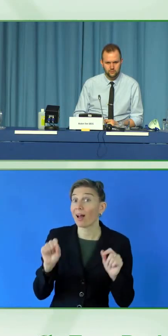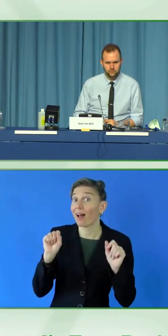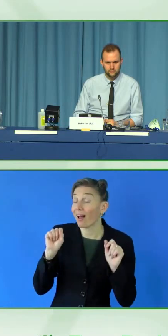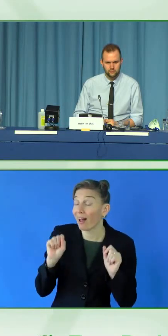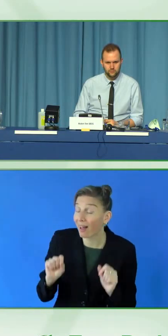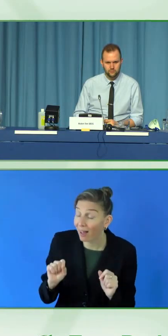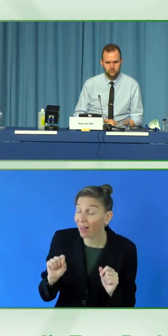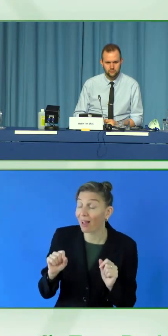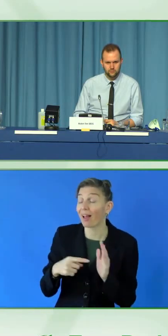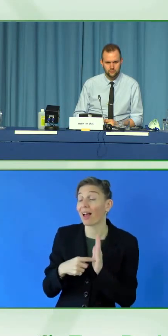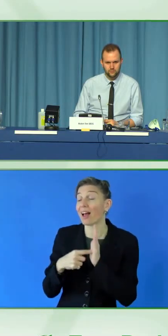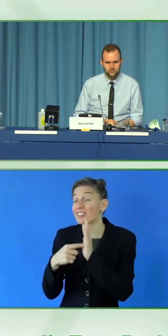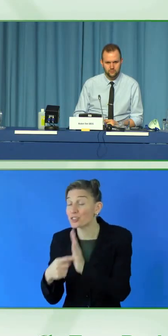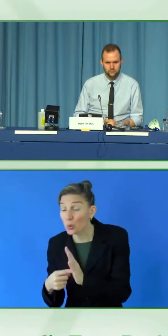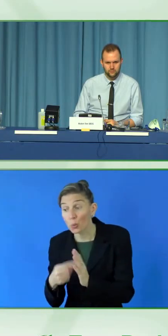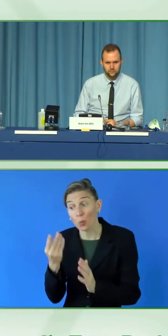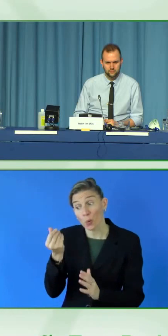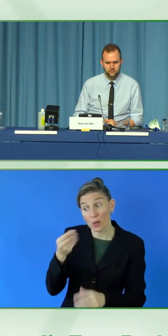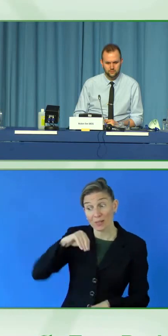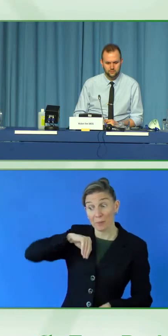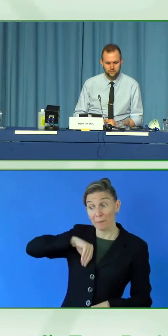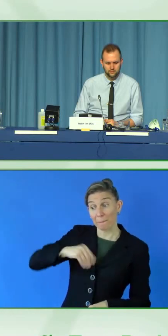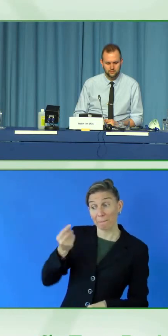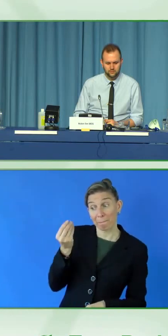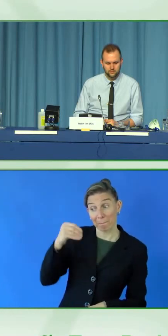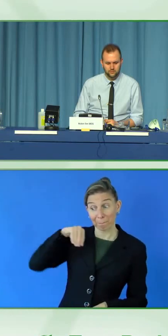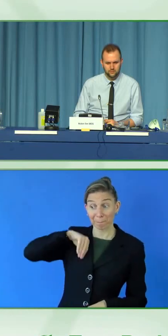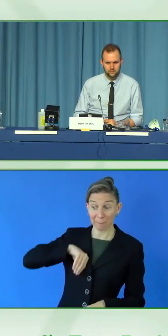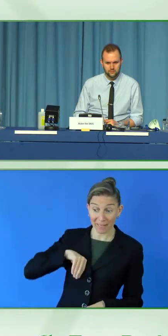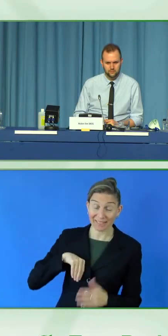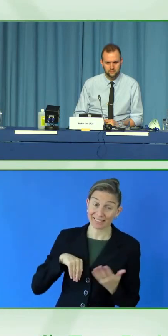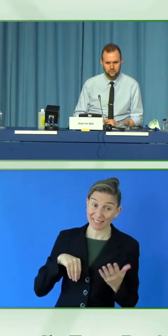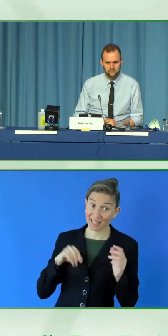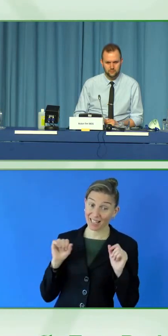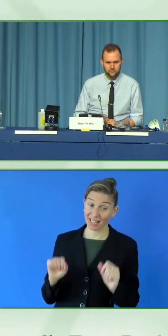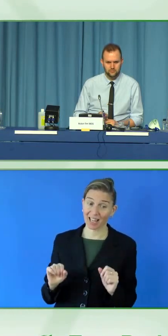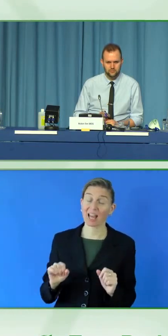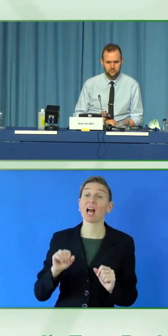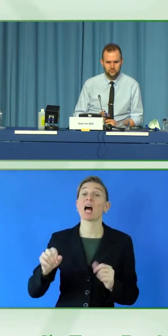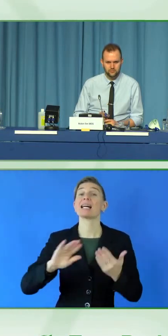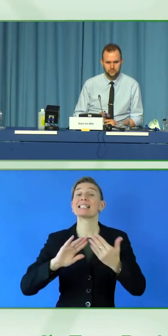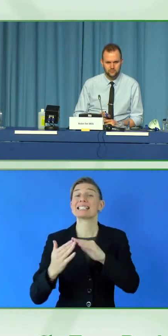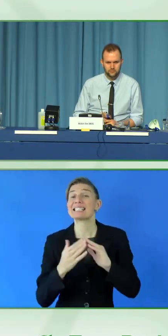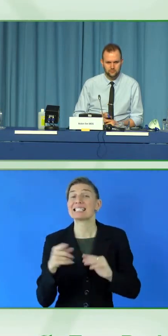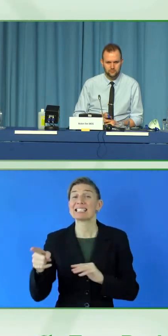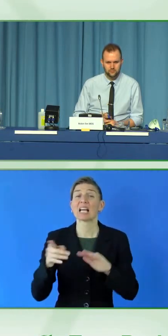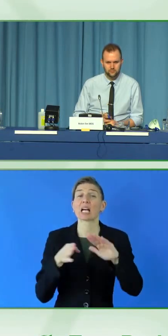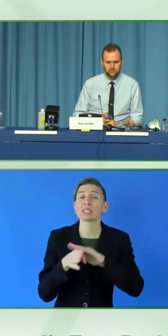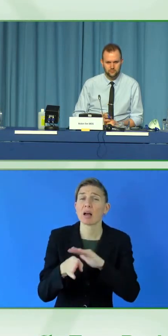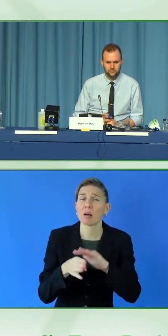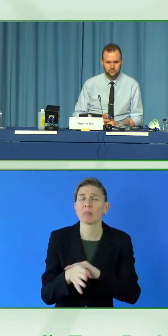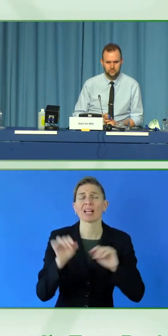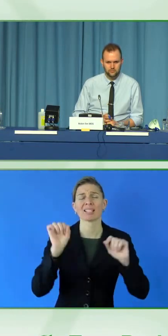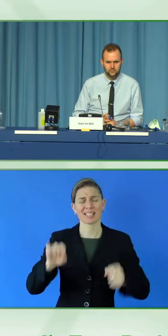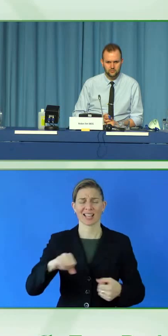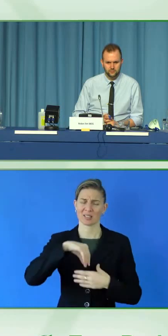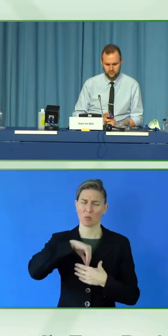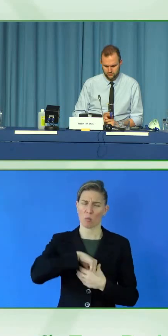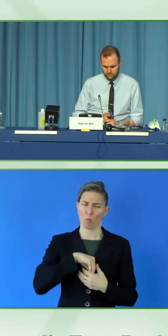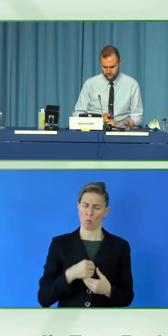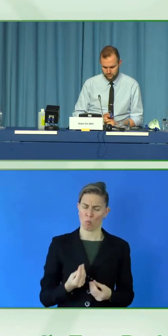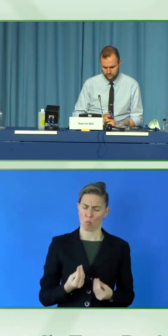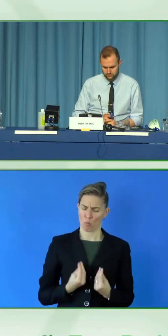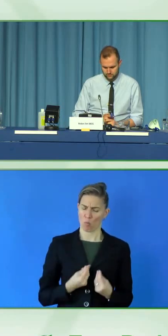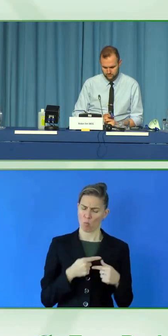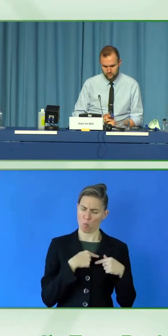So if we think about making cities more accessible, we're doing this for a reason. Yes, it is the moral imperative and the right thing to do, but